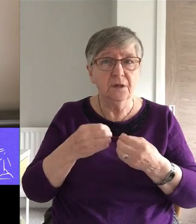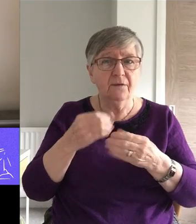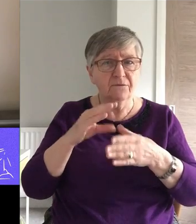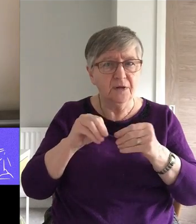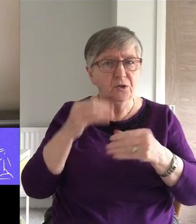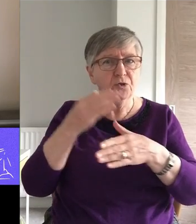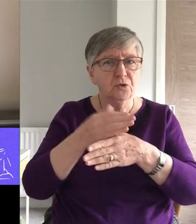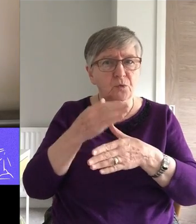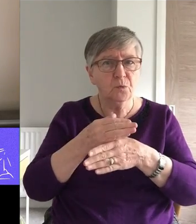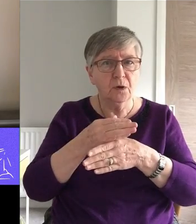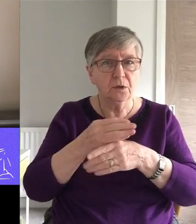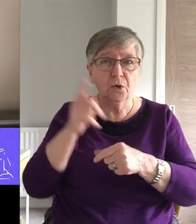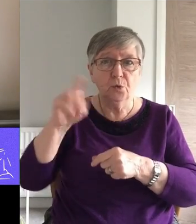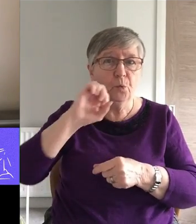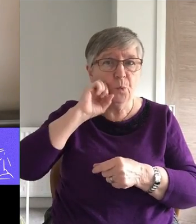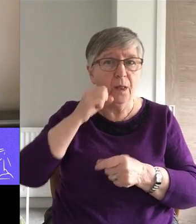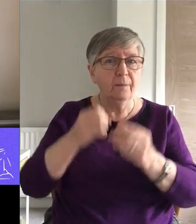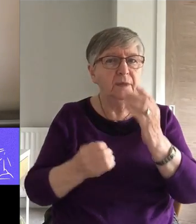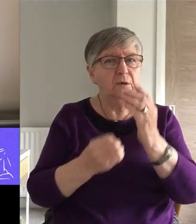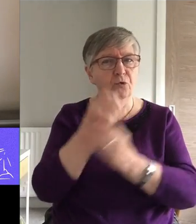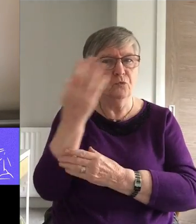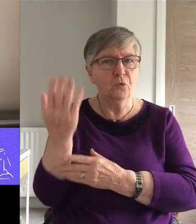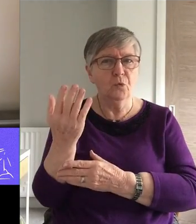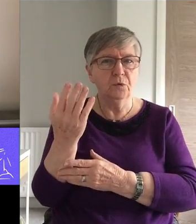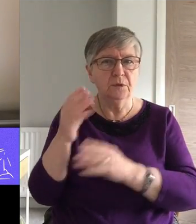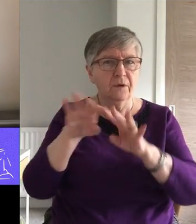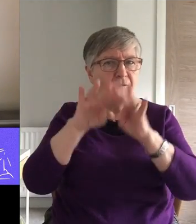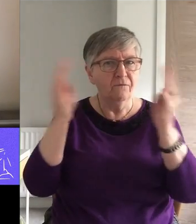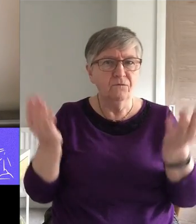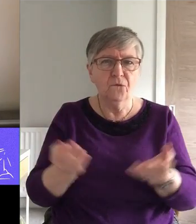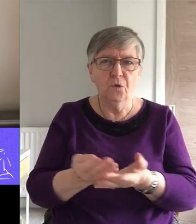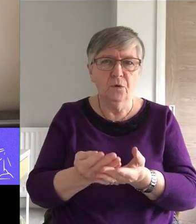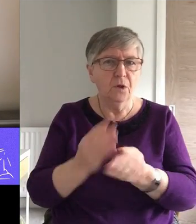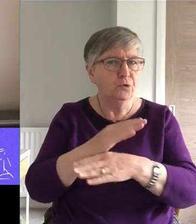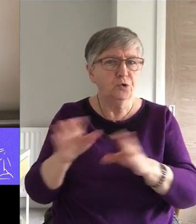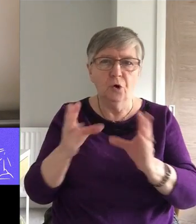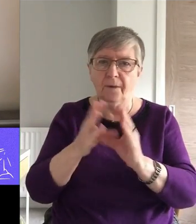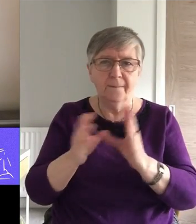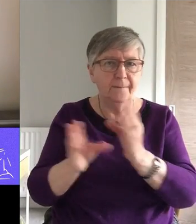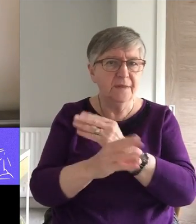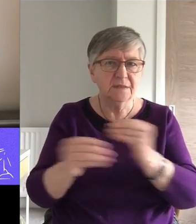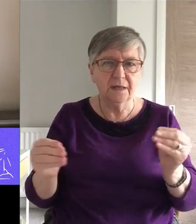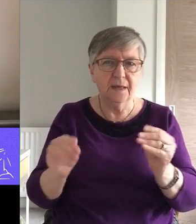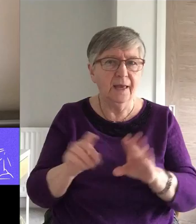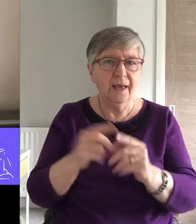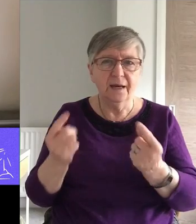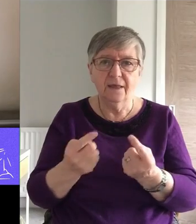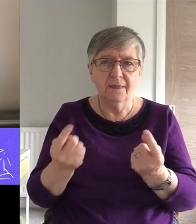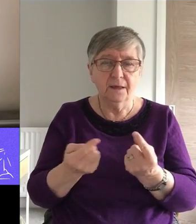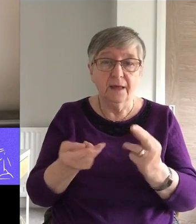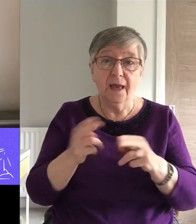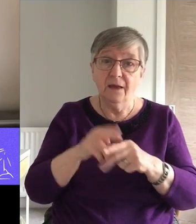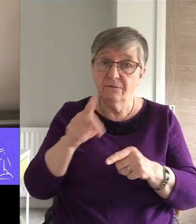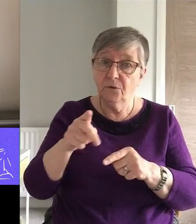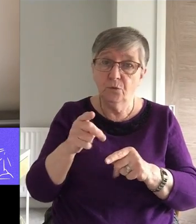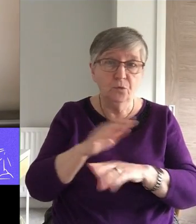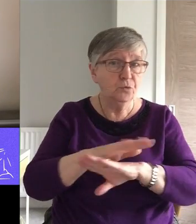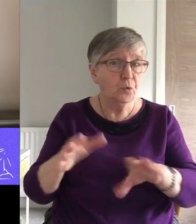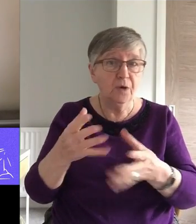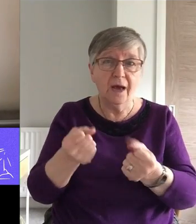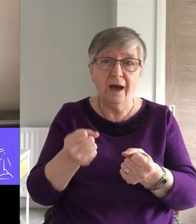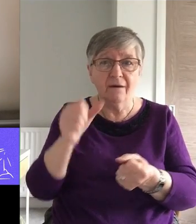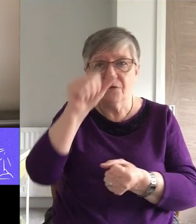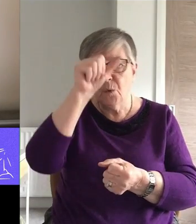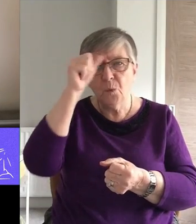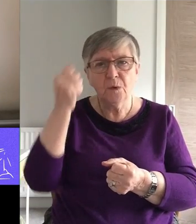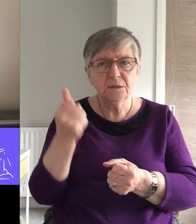you may be mature and complete, not lacking anything. If any of you lacks wisdom,